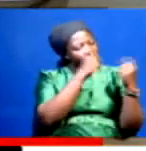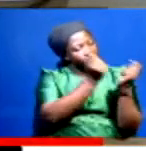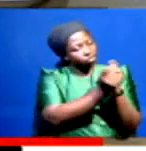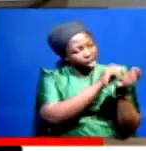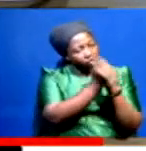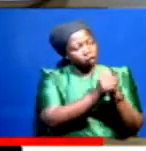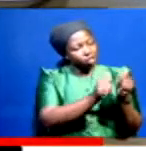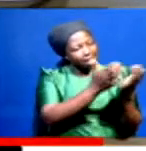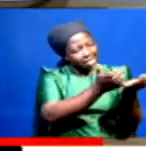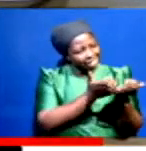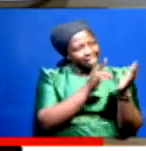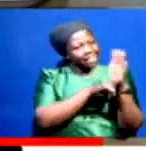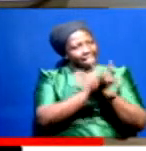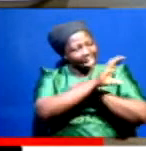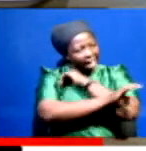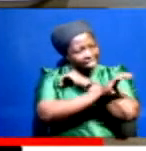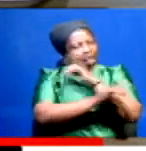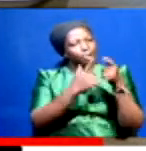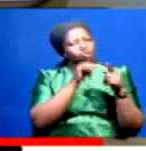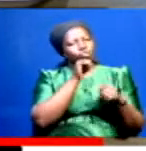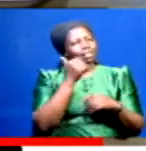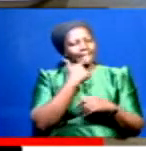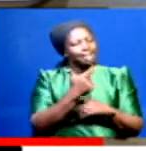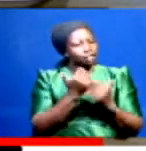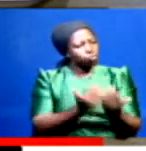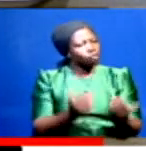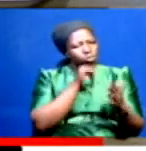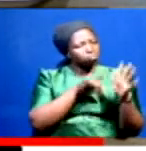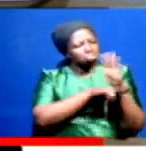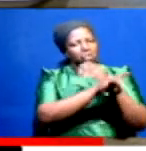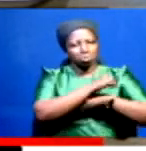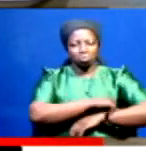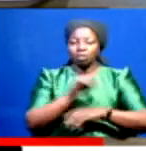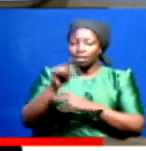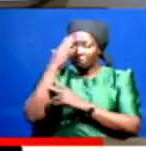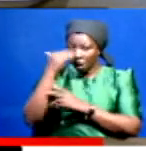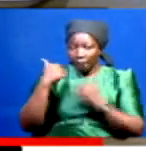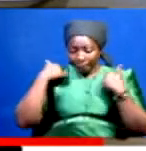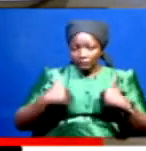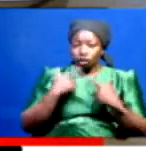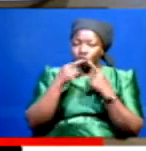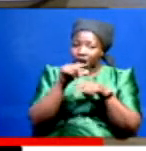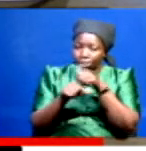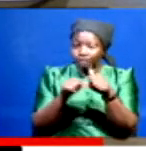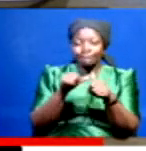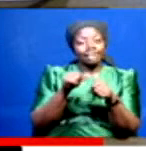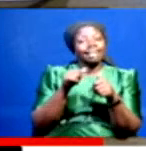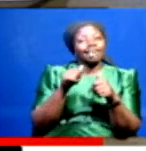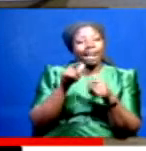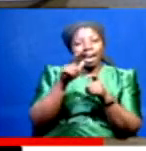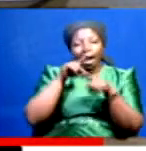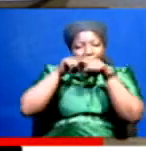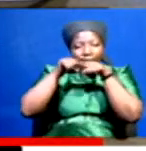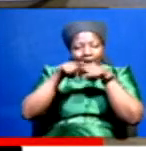not telling students not to go to school, not and, to go to. And that is why I've talked about a lot, getting into your house, you don't burn it, and you forget